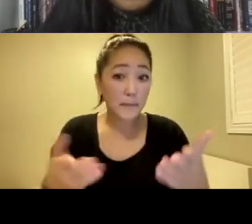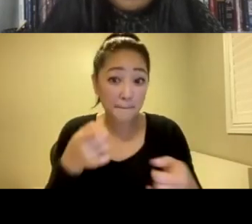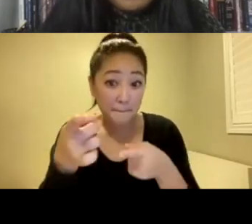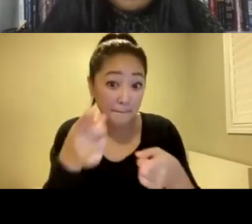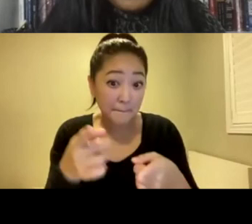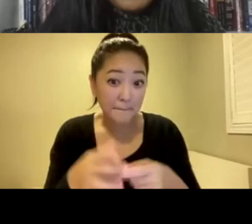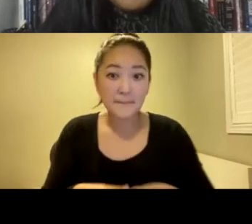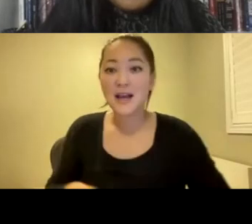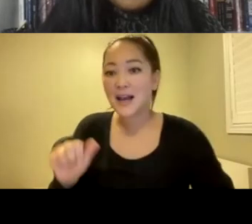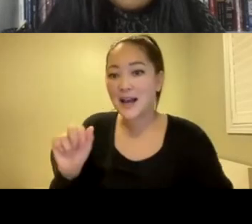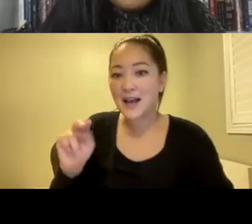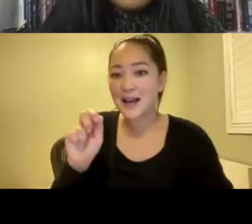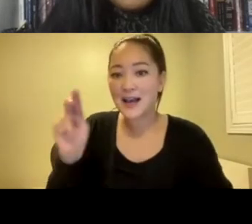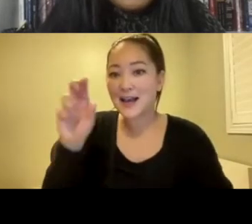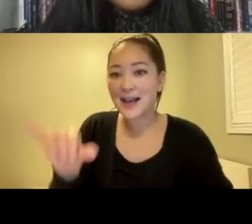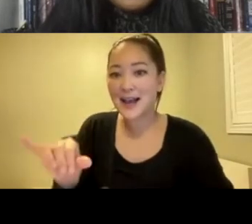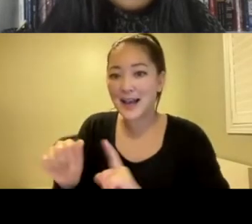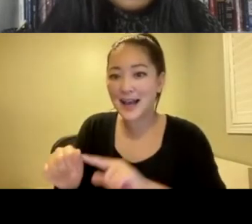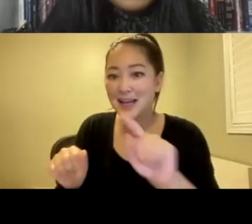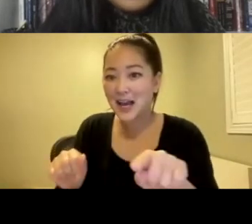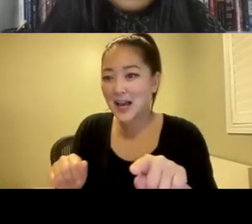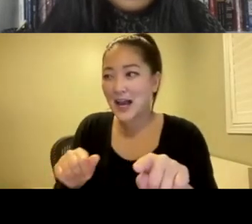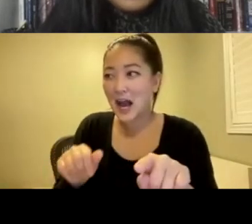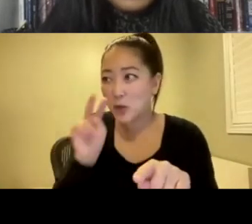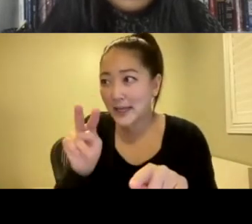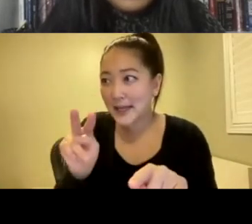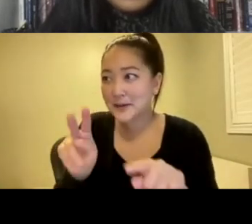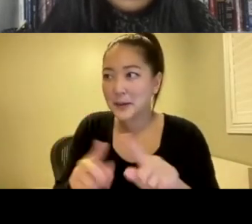I'm looking at Fiona, but I realize she doesn't know I'm looking at her.